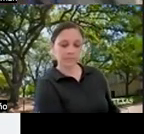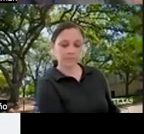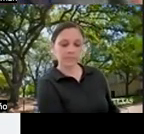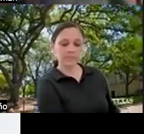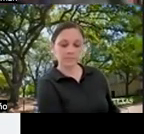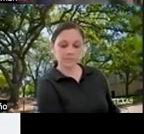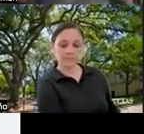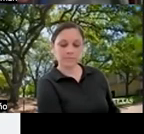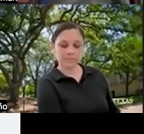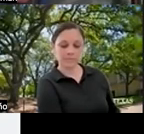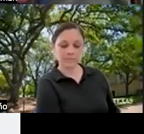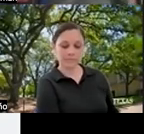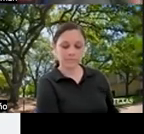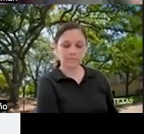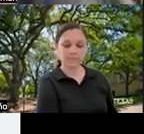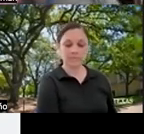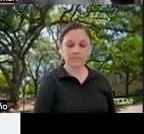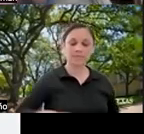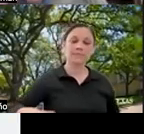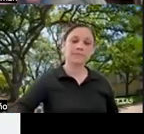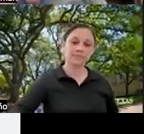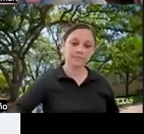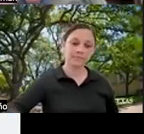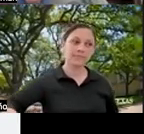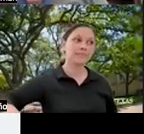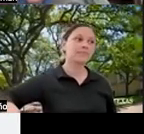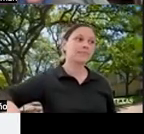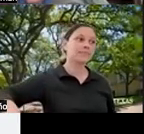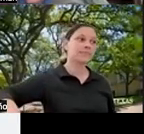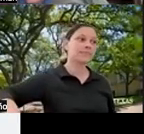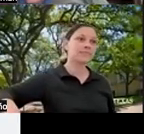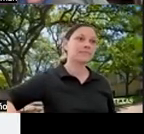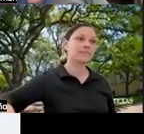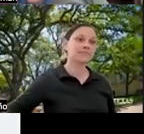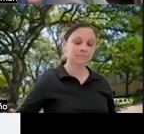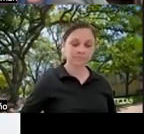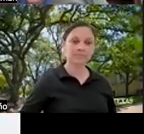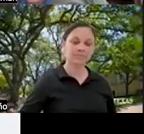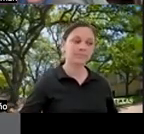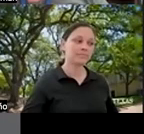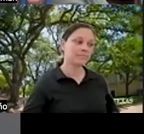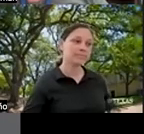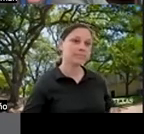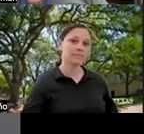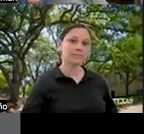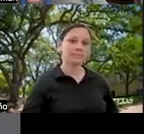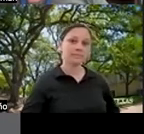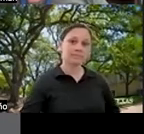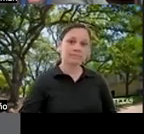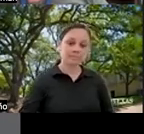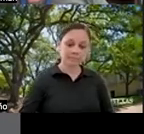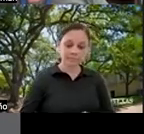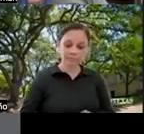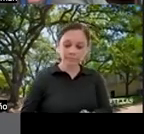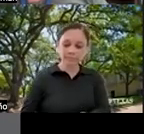childhood, governance is also part of that systems making, and how do our state agencies talk to each other,